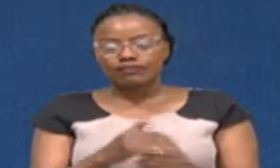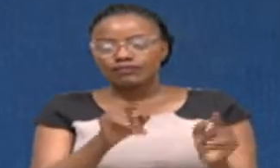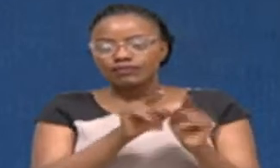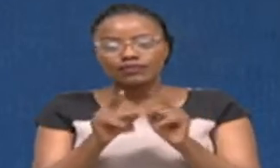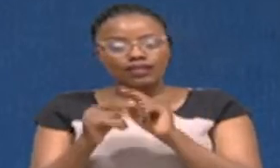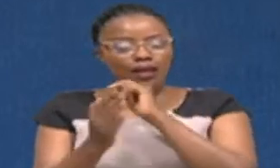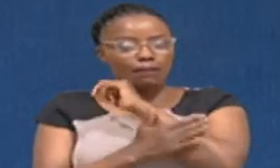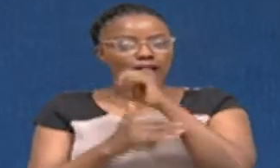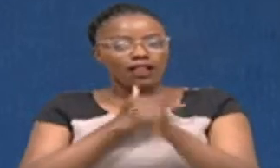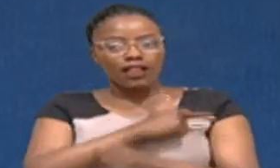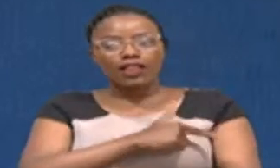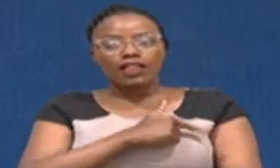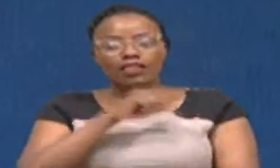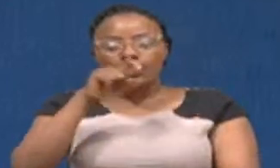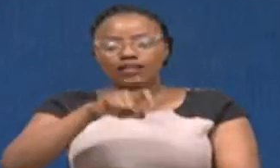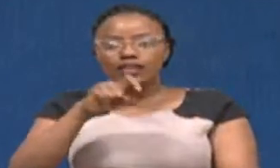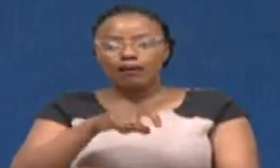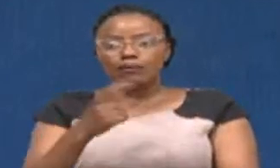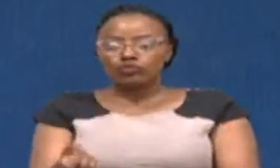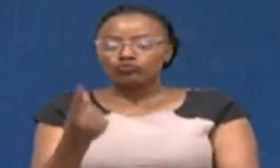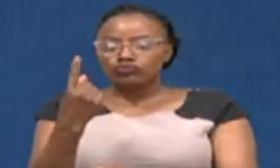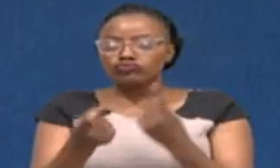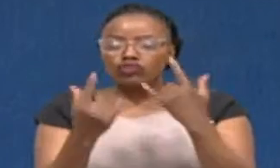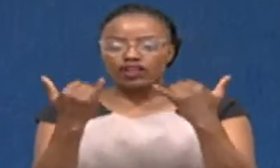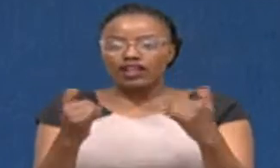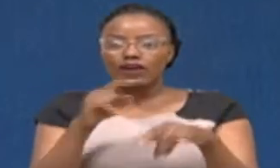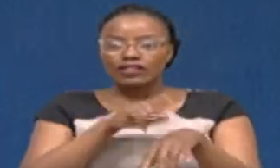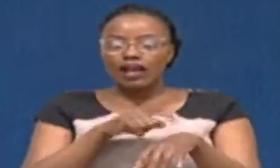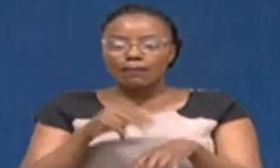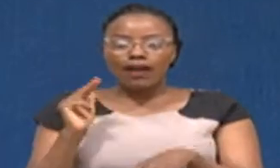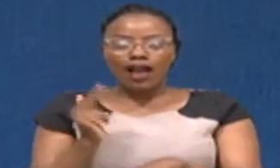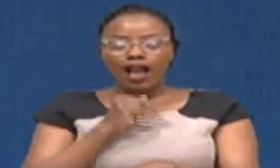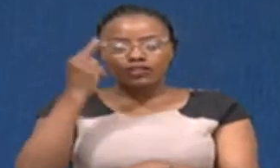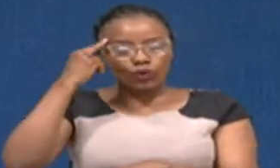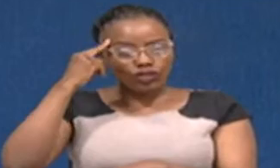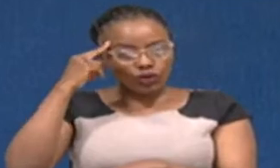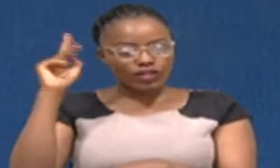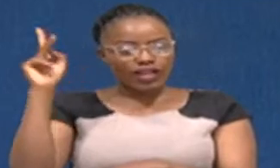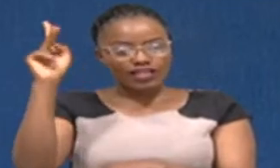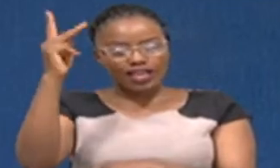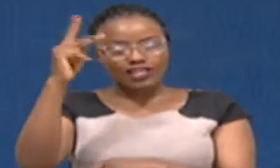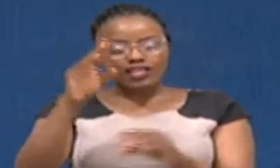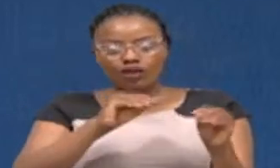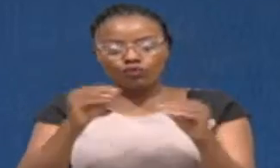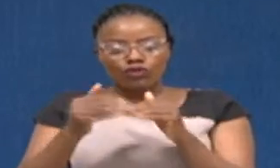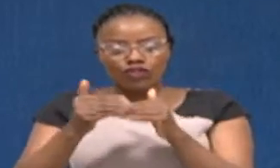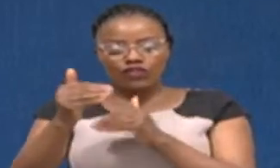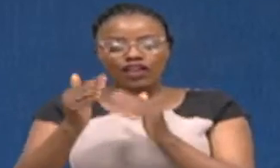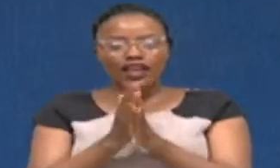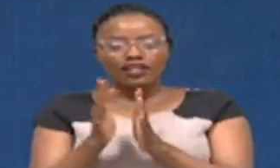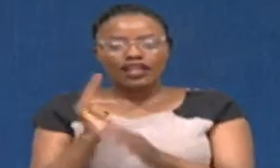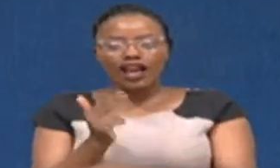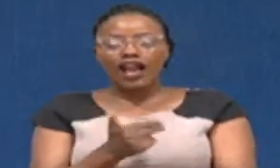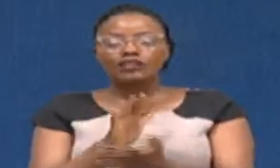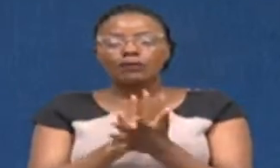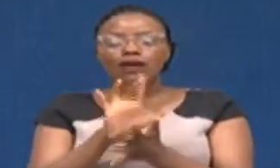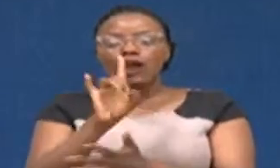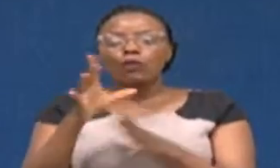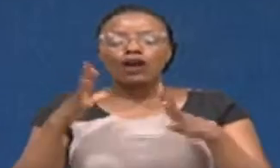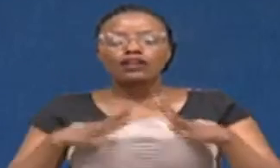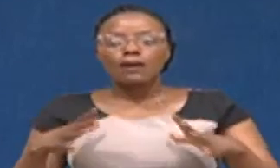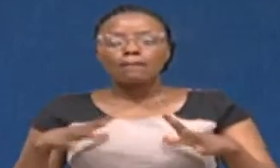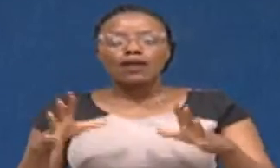very unfortunate that this should be coming now. Yes. When we thought Kenya was moving ahead and that we were now one people and